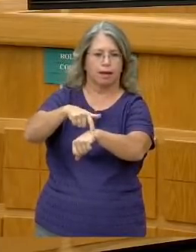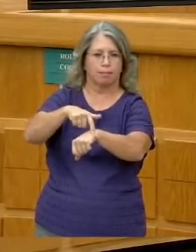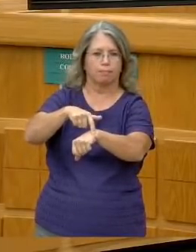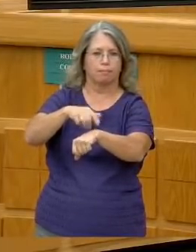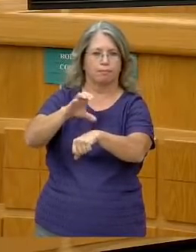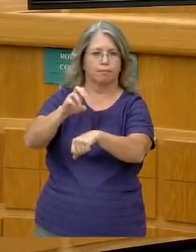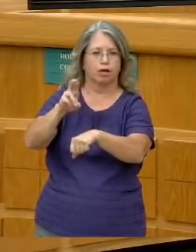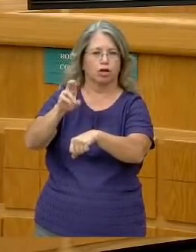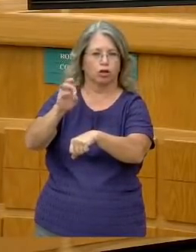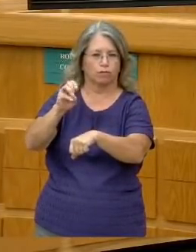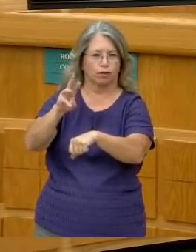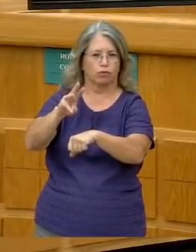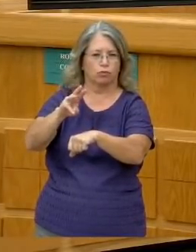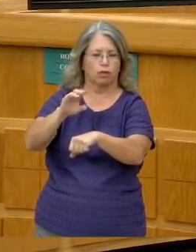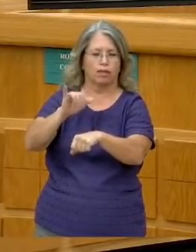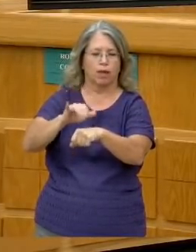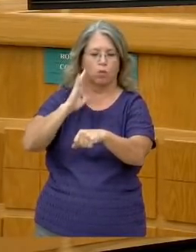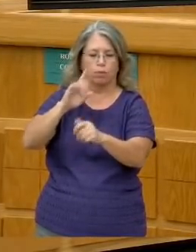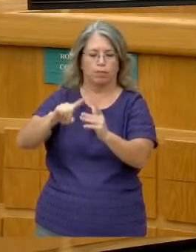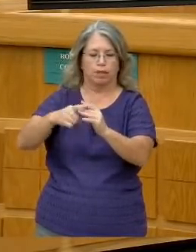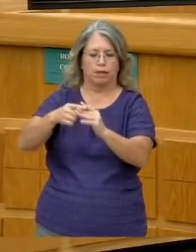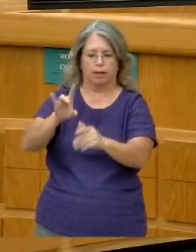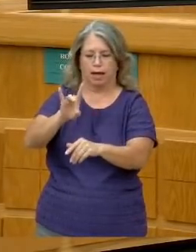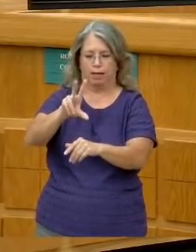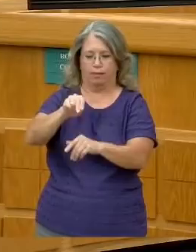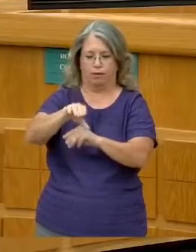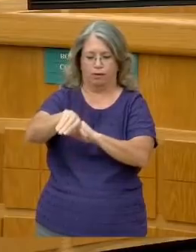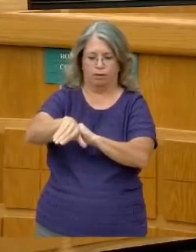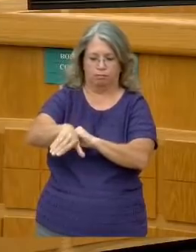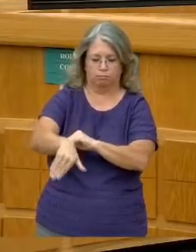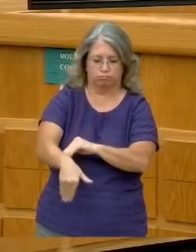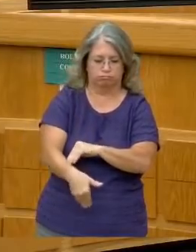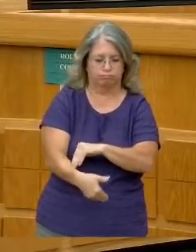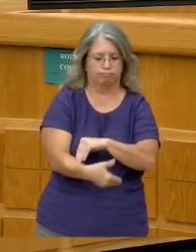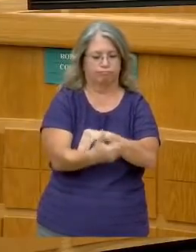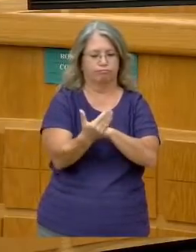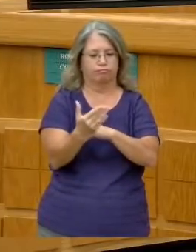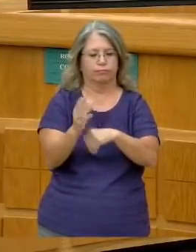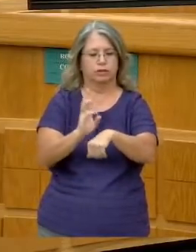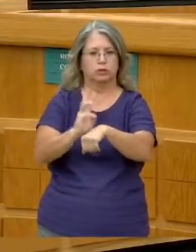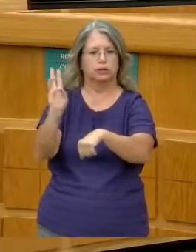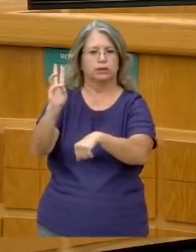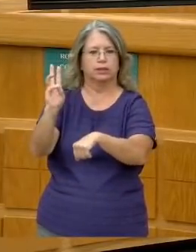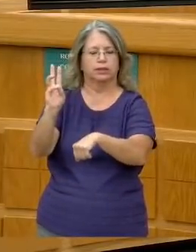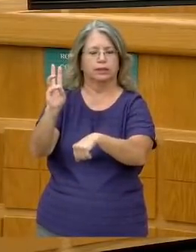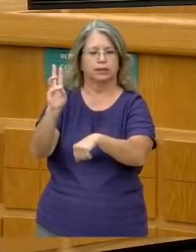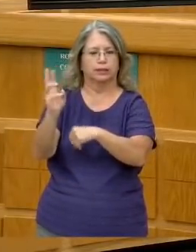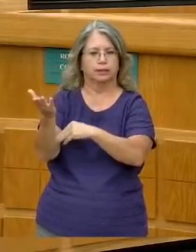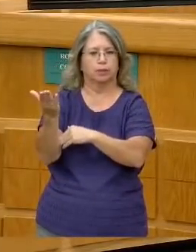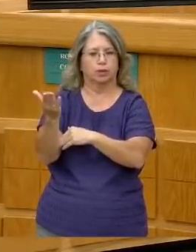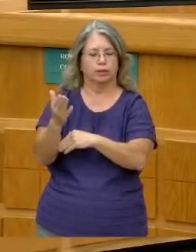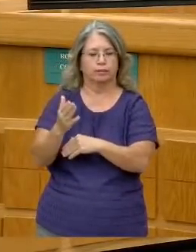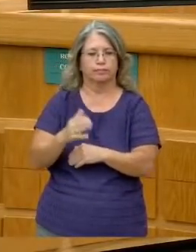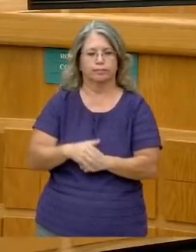8:30, and it'll be lifted at 6 o'clock. That's every day till the 31st of July.